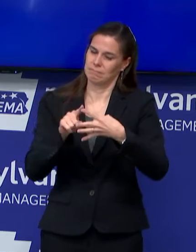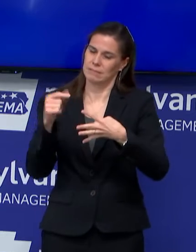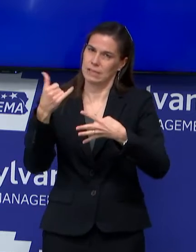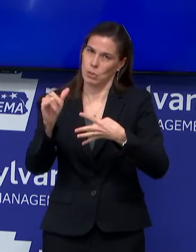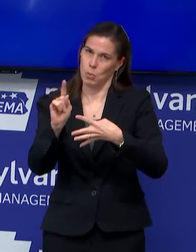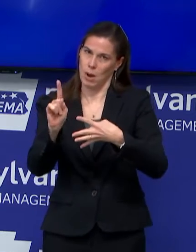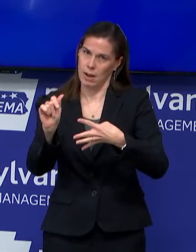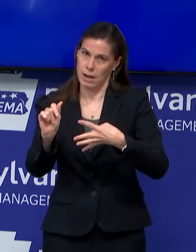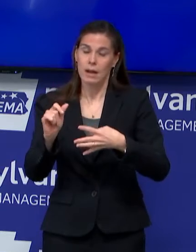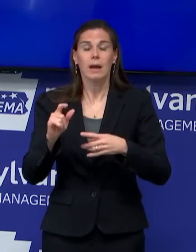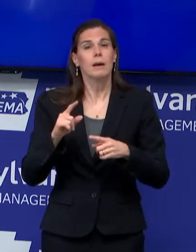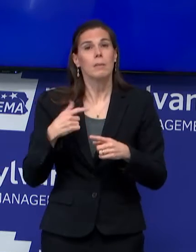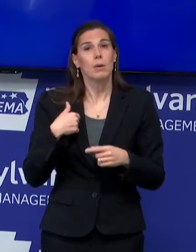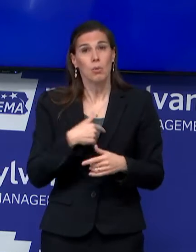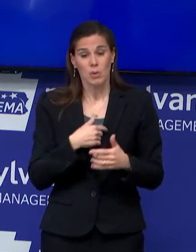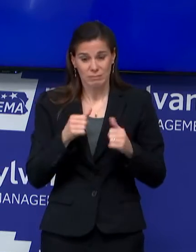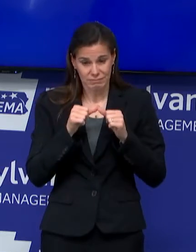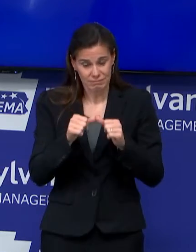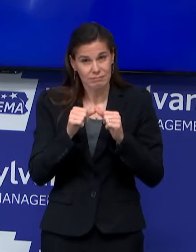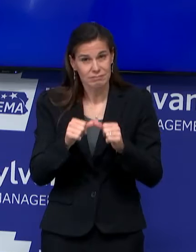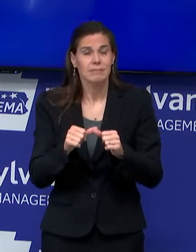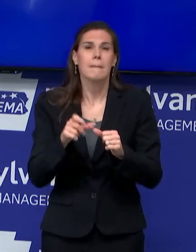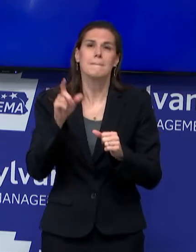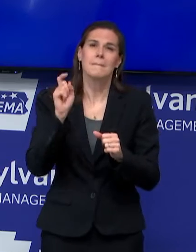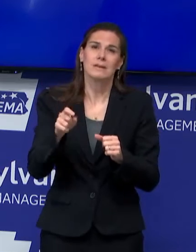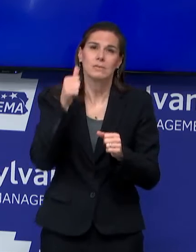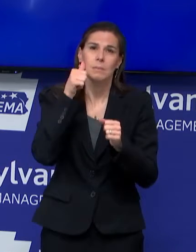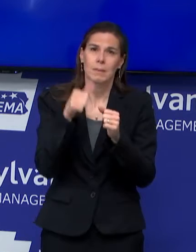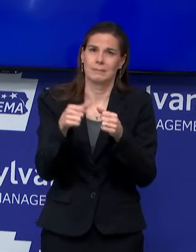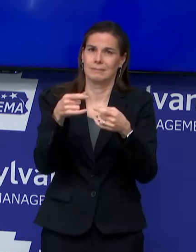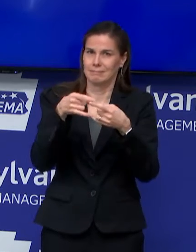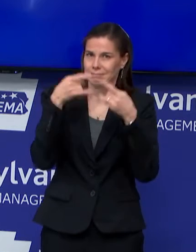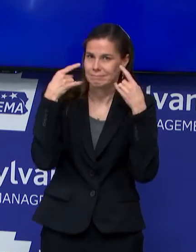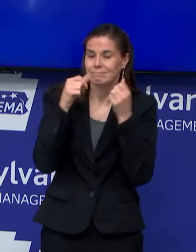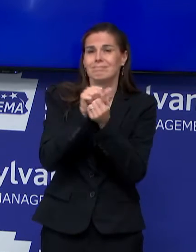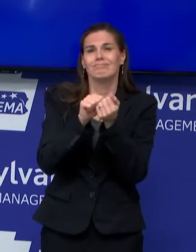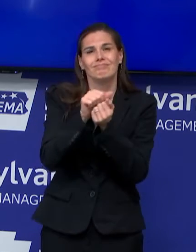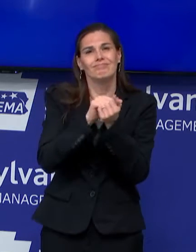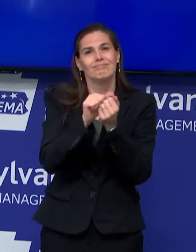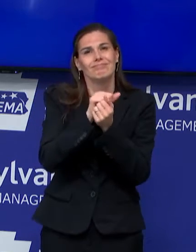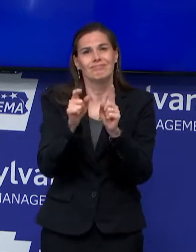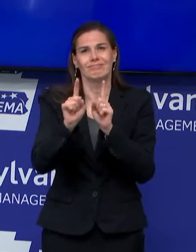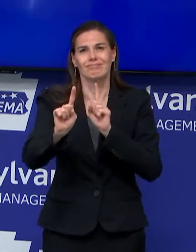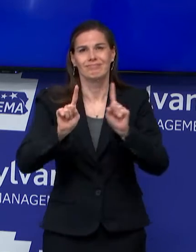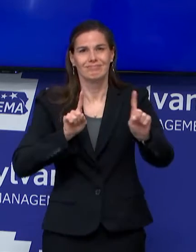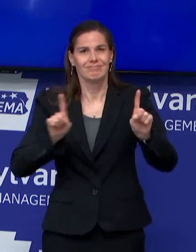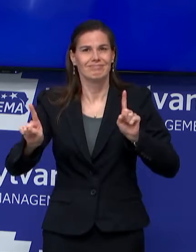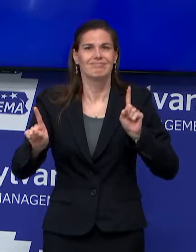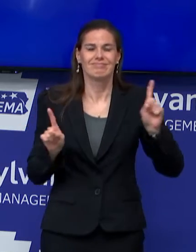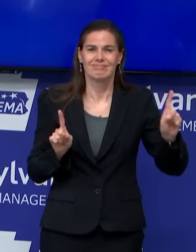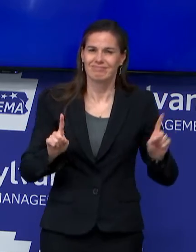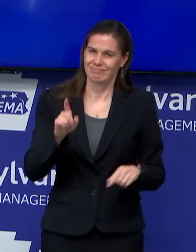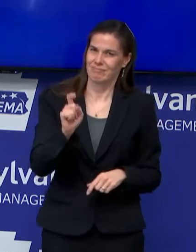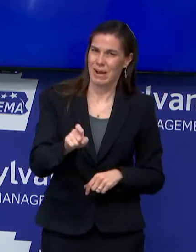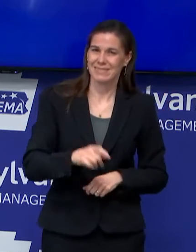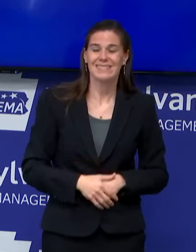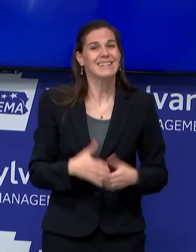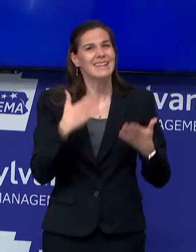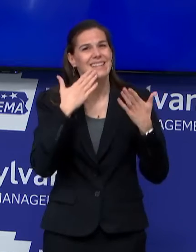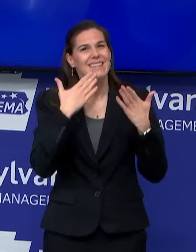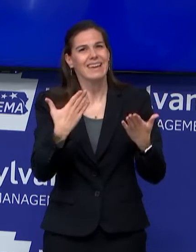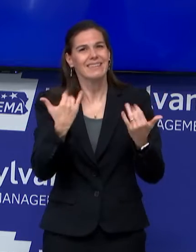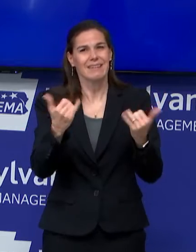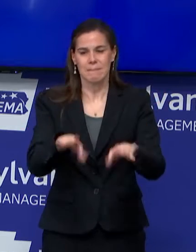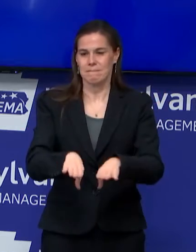our efforts to stop the spread of COVID-19 by masking up, washing up, and maintaining social distancing. Thanks. We'll now open it